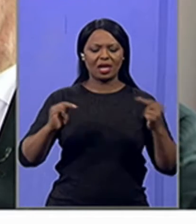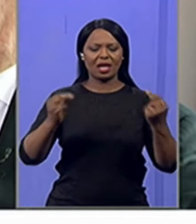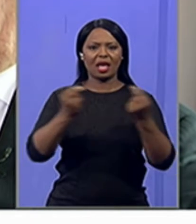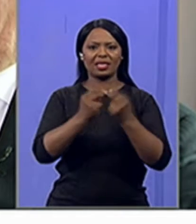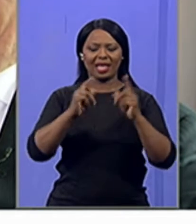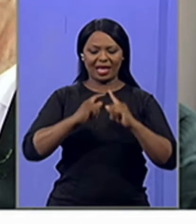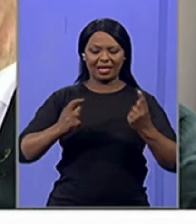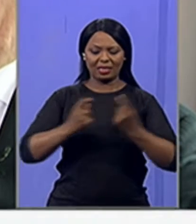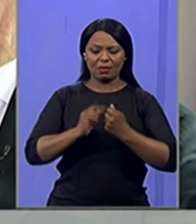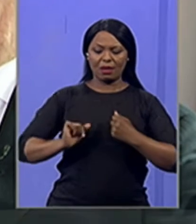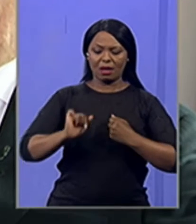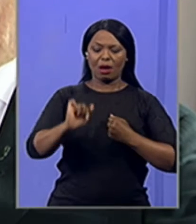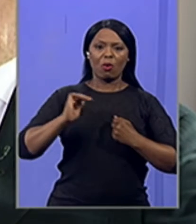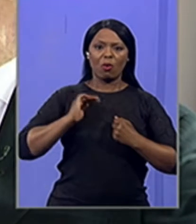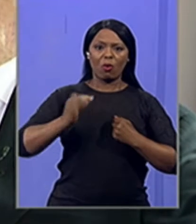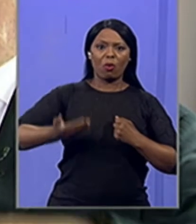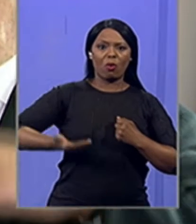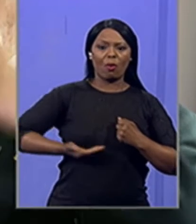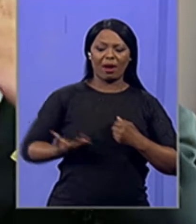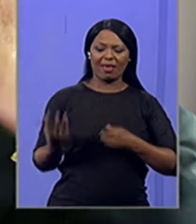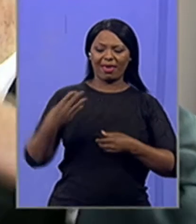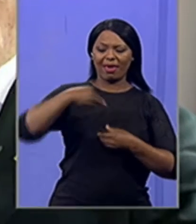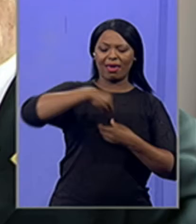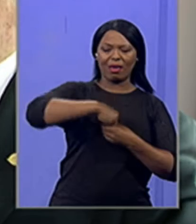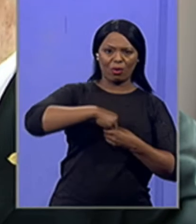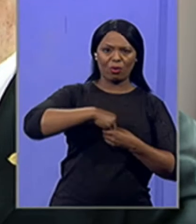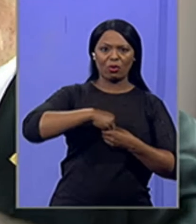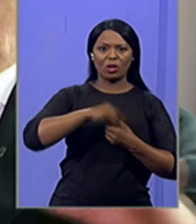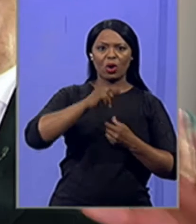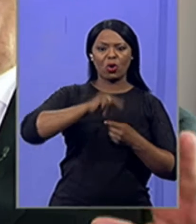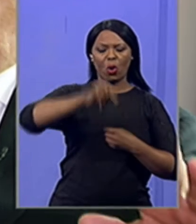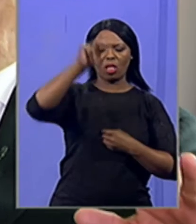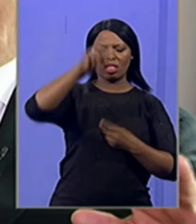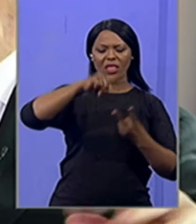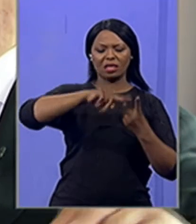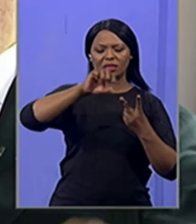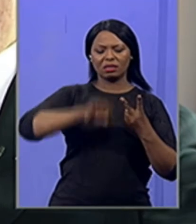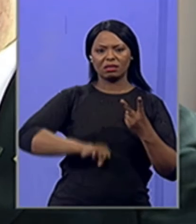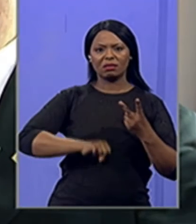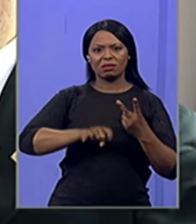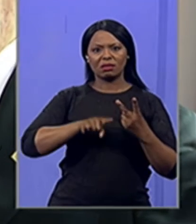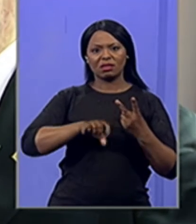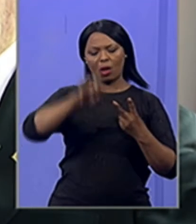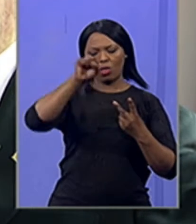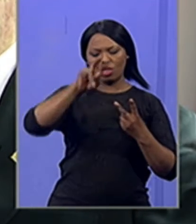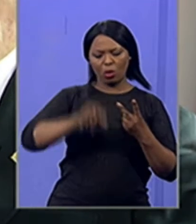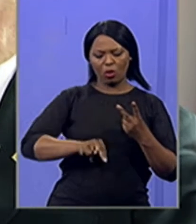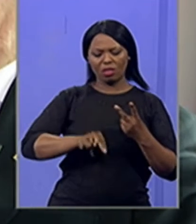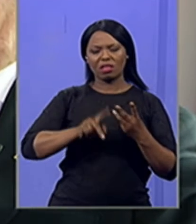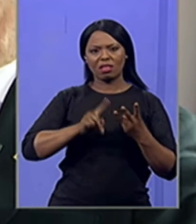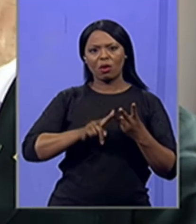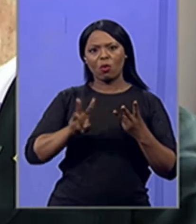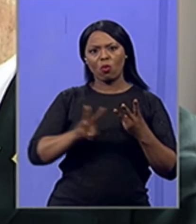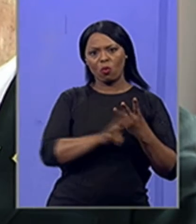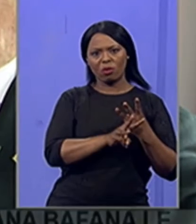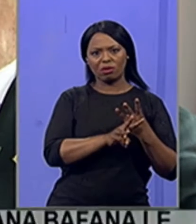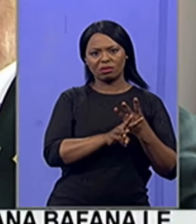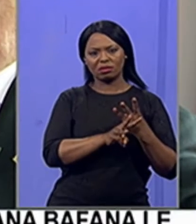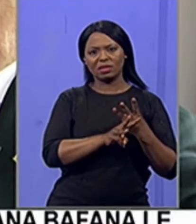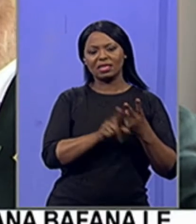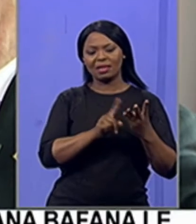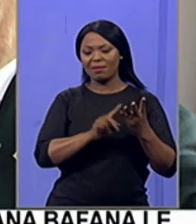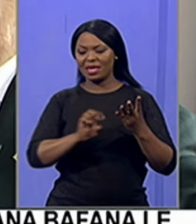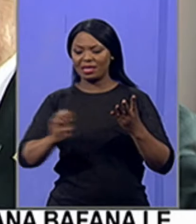women certainly includes North, South and West Africa, and East Africa is emerging as